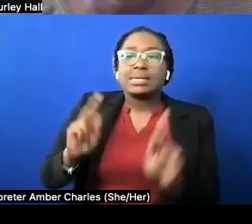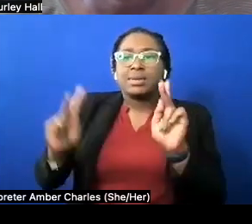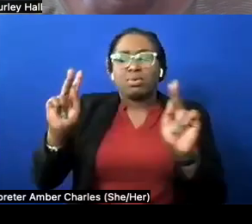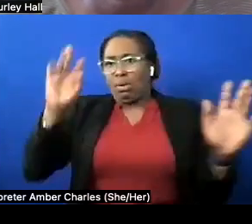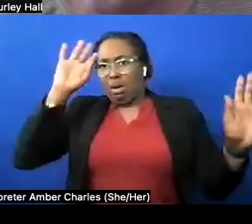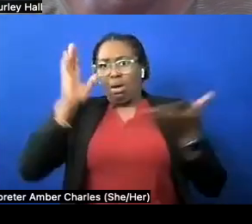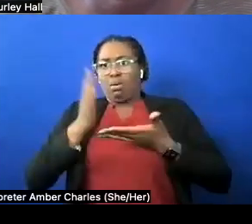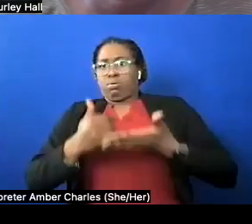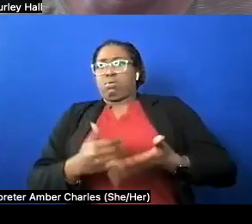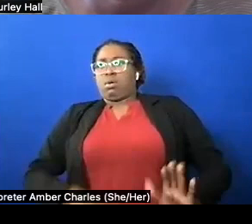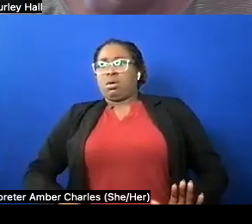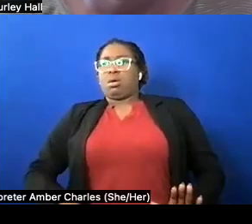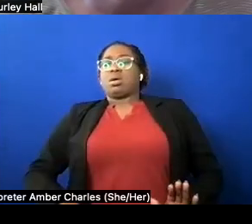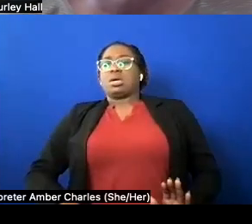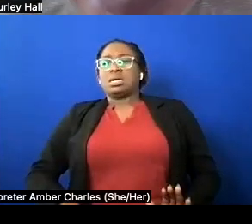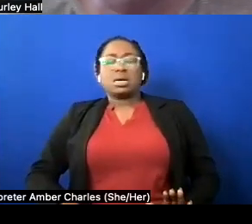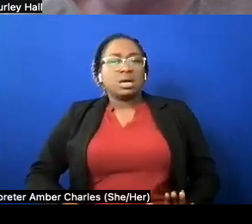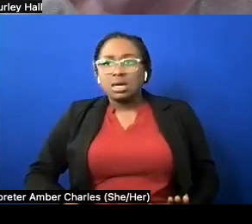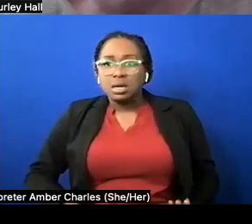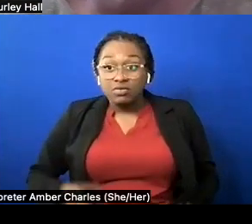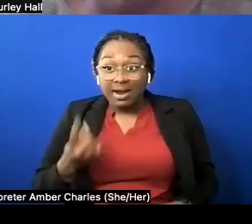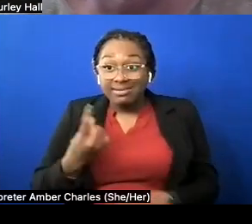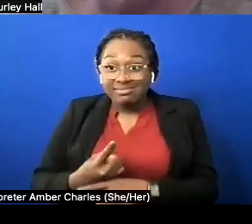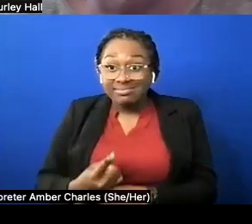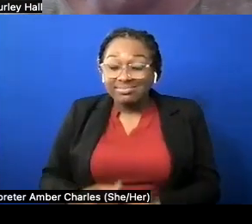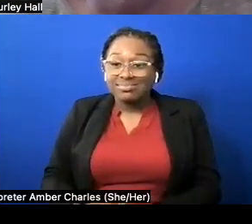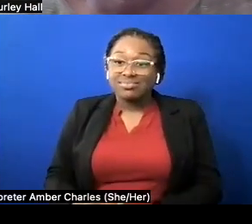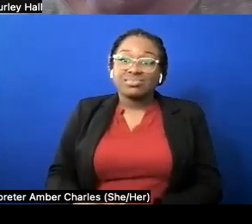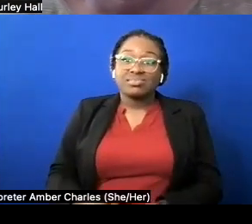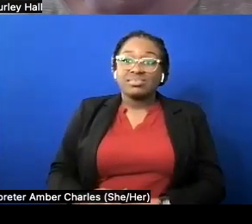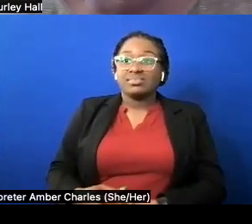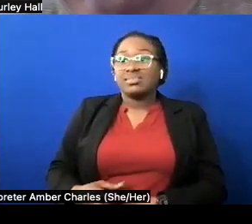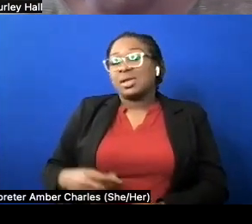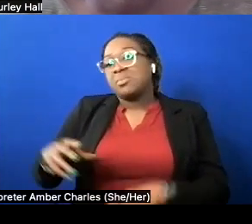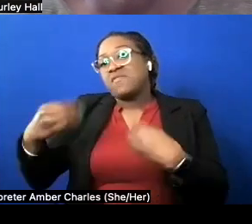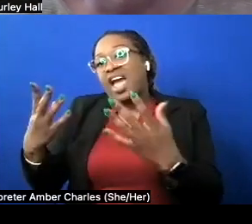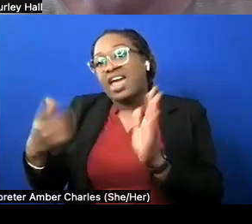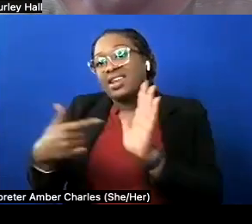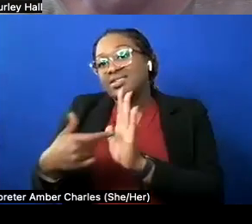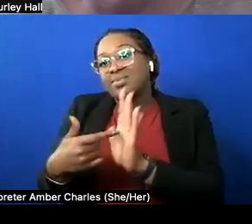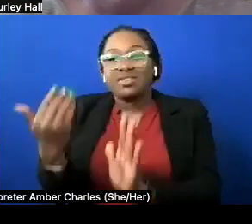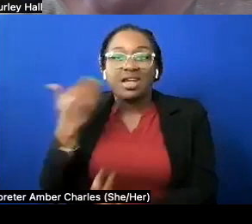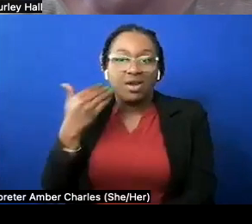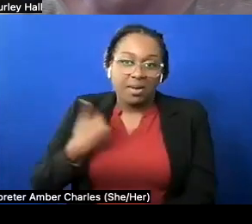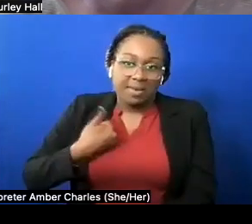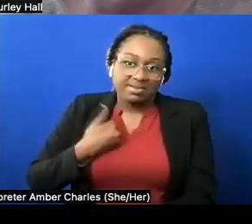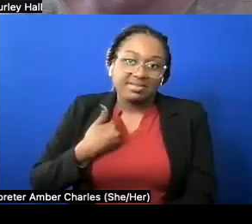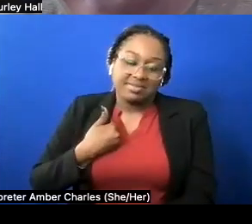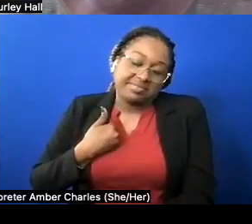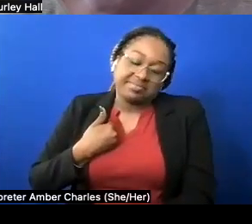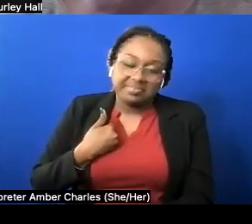minds. They lose it, right? And I'm just going to give myself as an example, because I know myself better than anyone on the